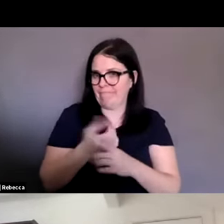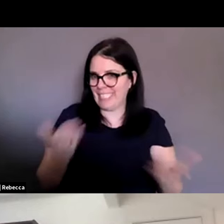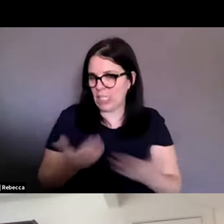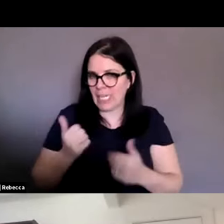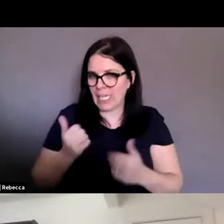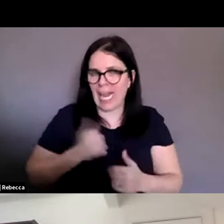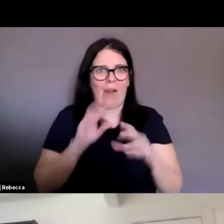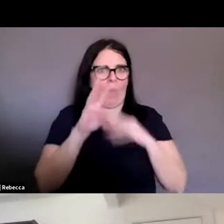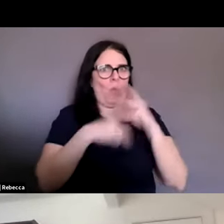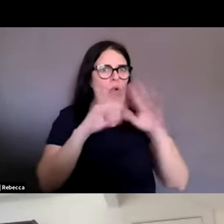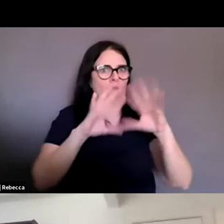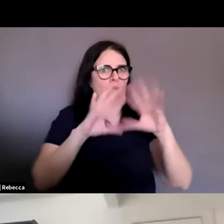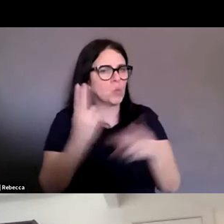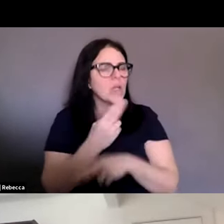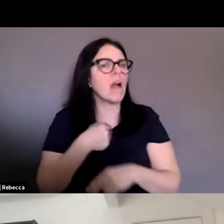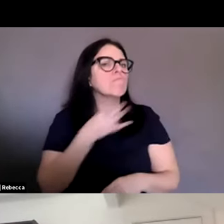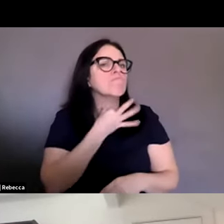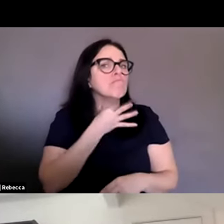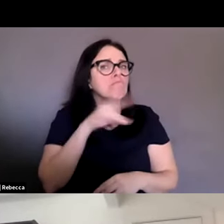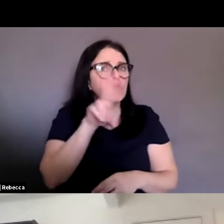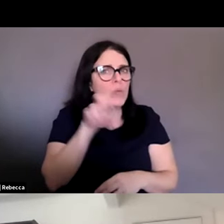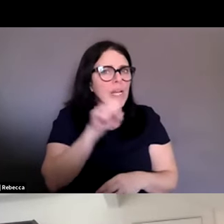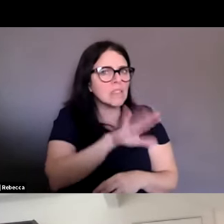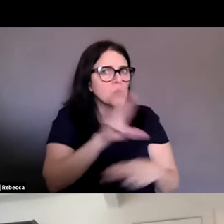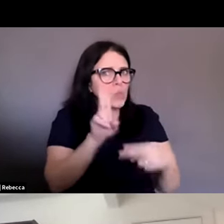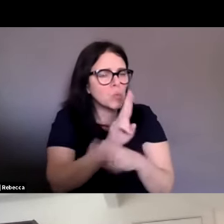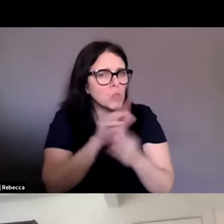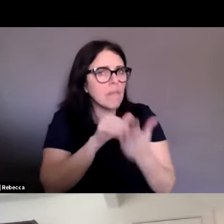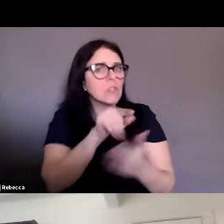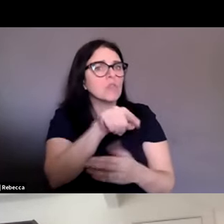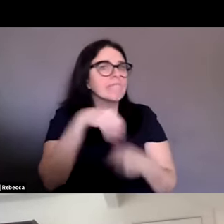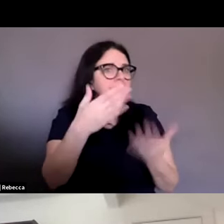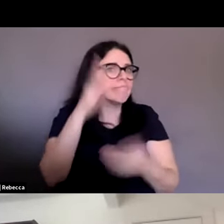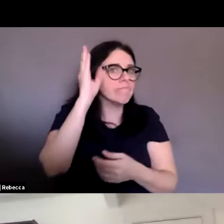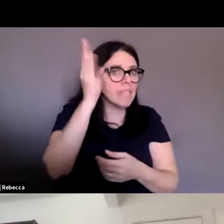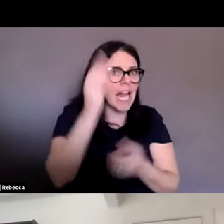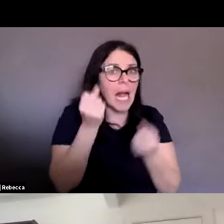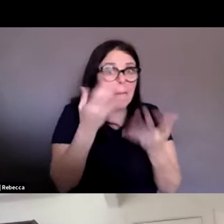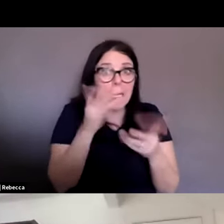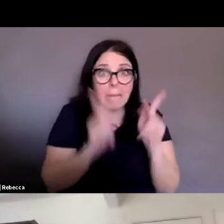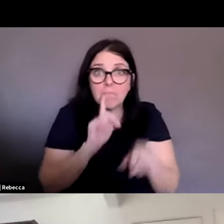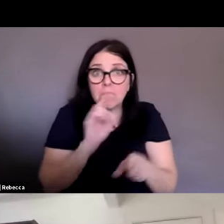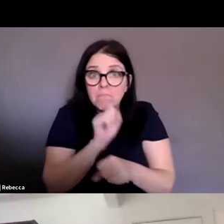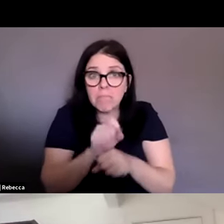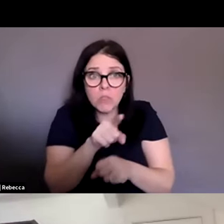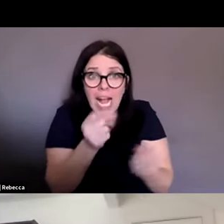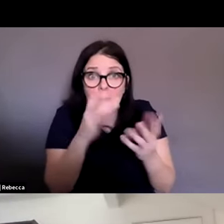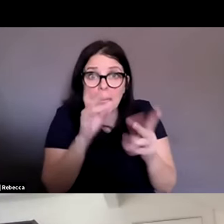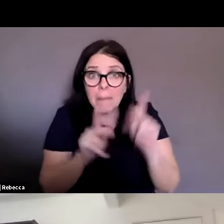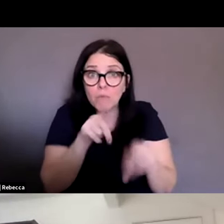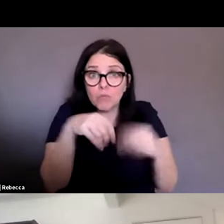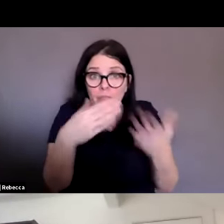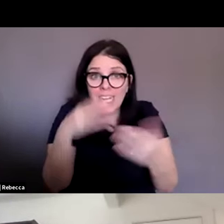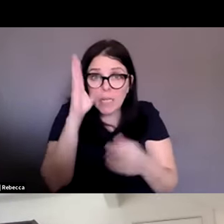just wondering, in the US, how widely used is this? How, when you've done presentations, do you know how many people you've presented to or how many